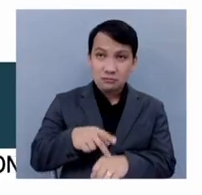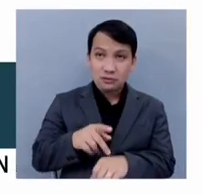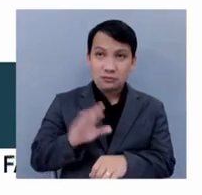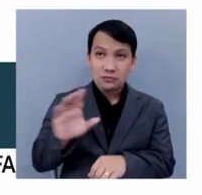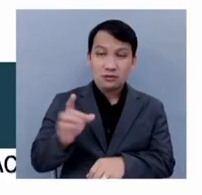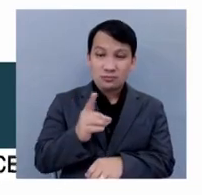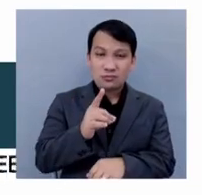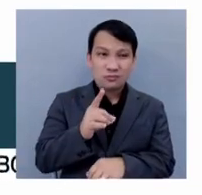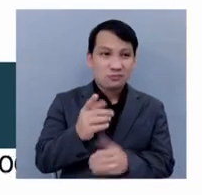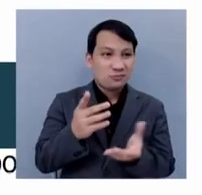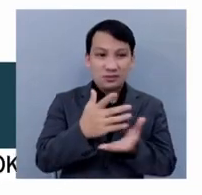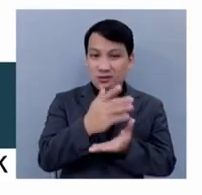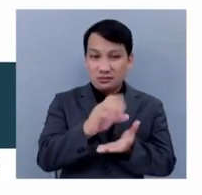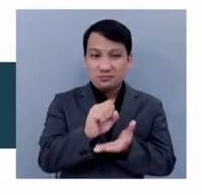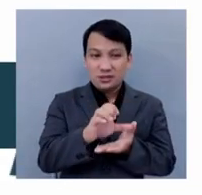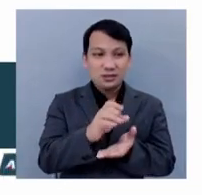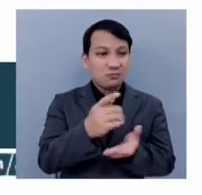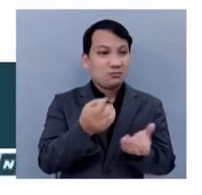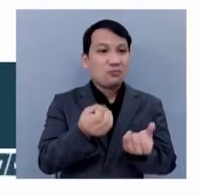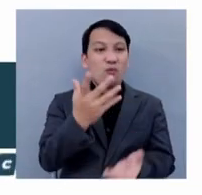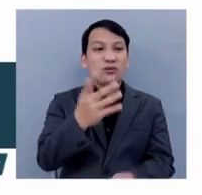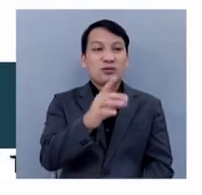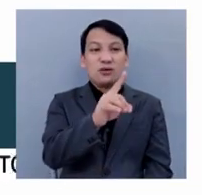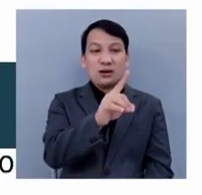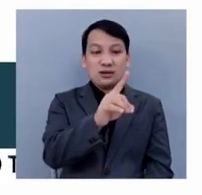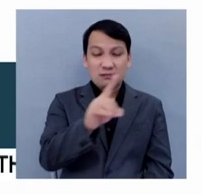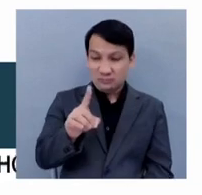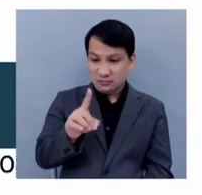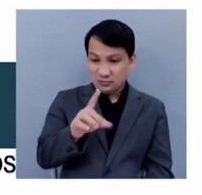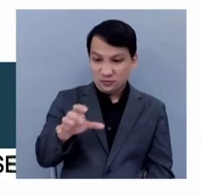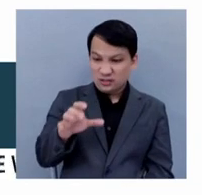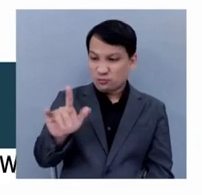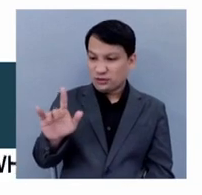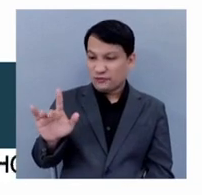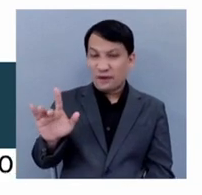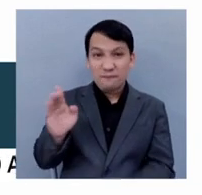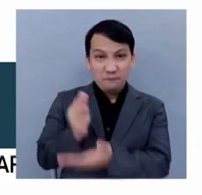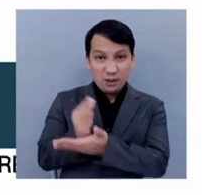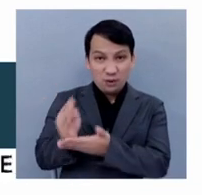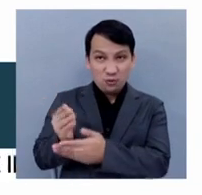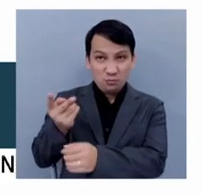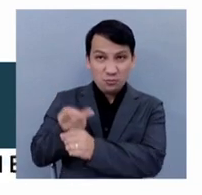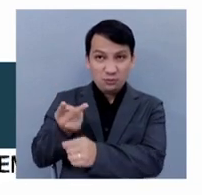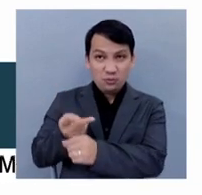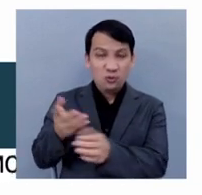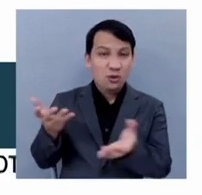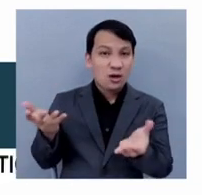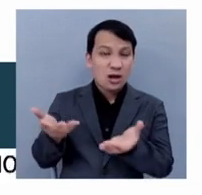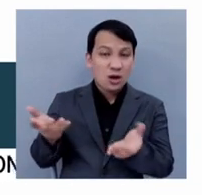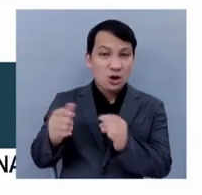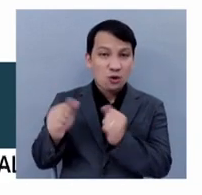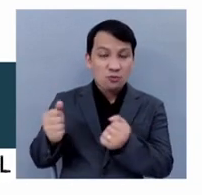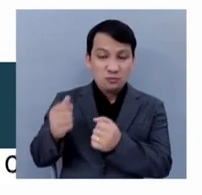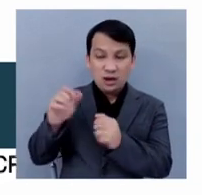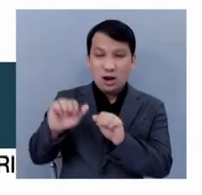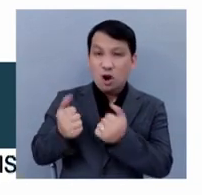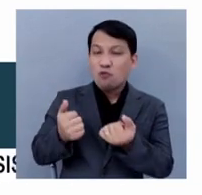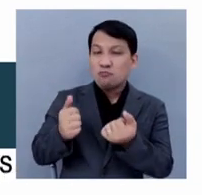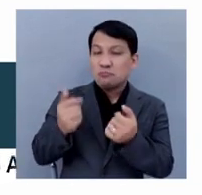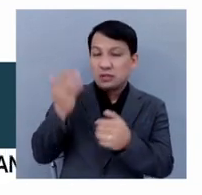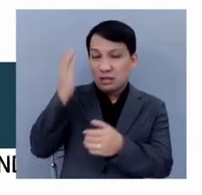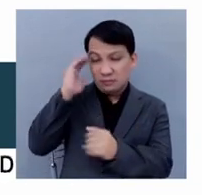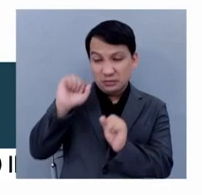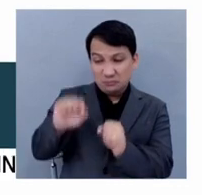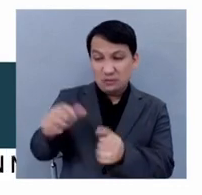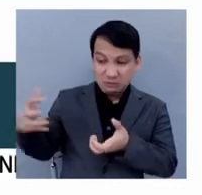125 billion pesos, how much of that do you think can still be recovered? What are the fighting chances there? All